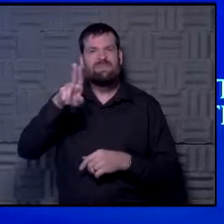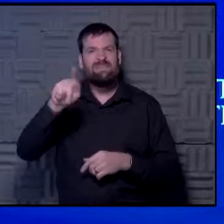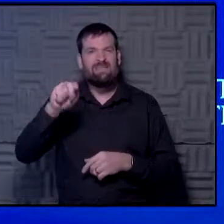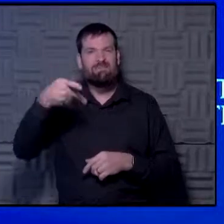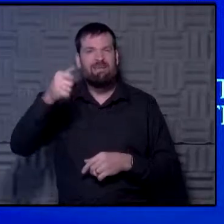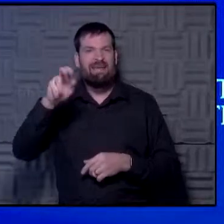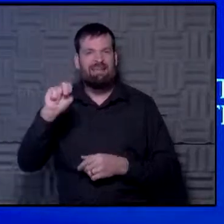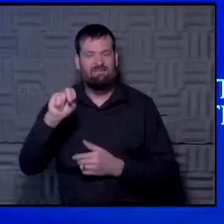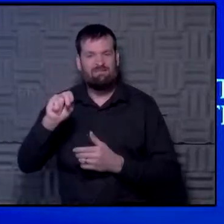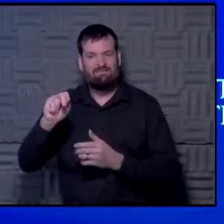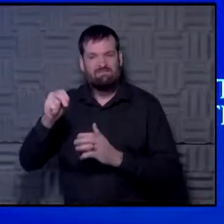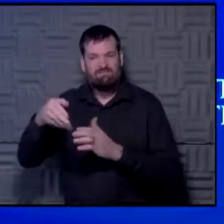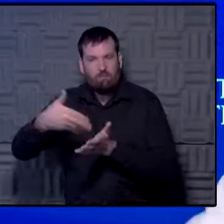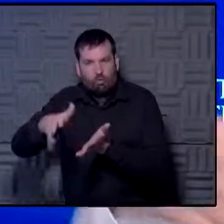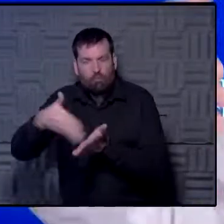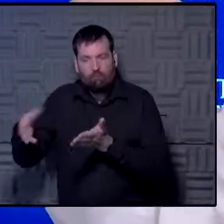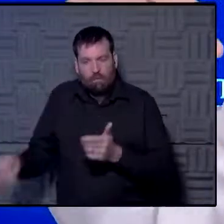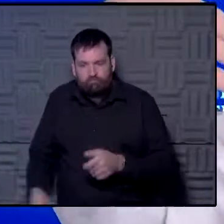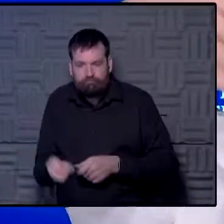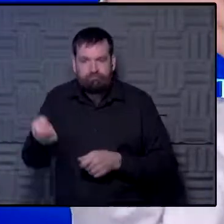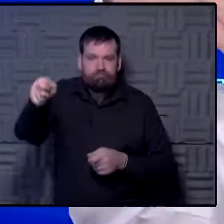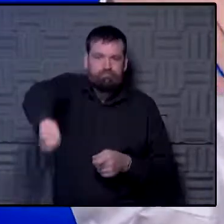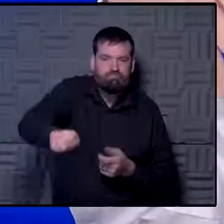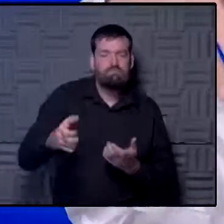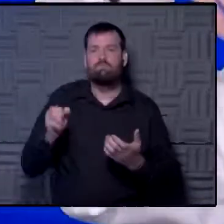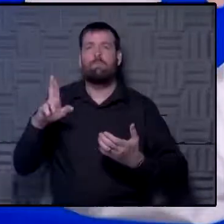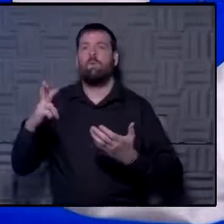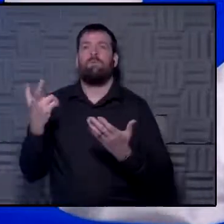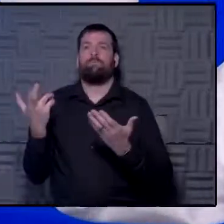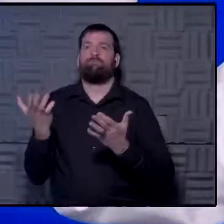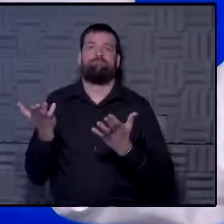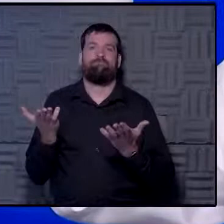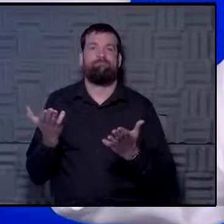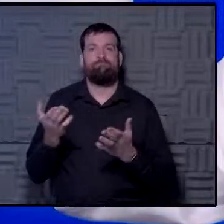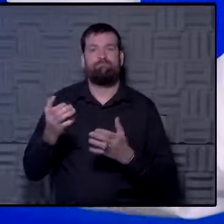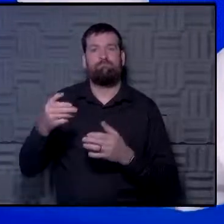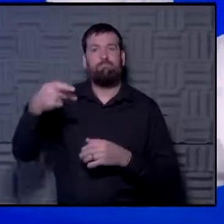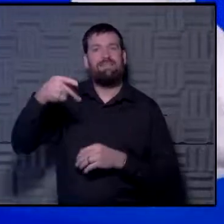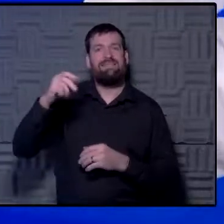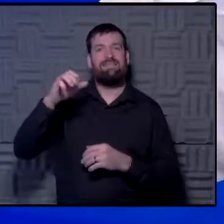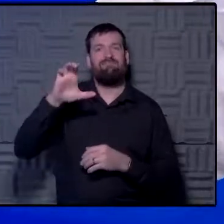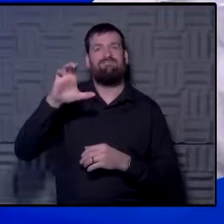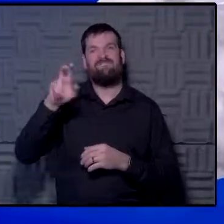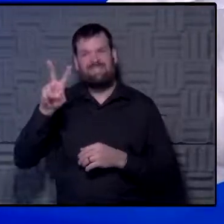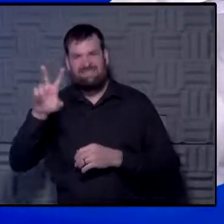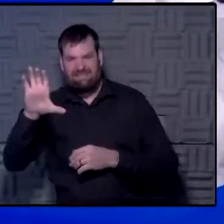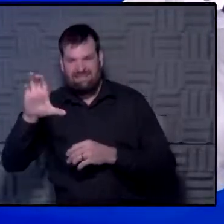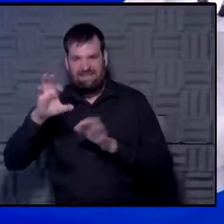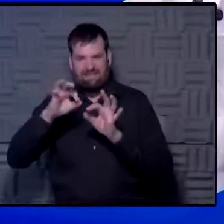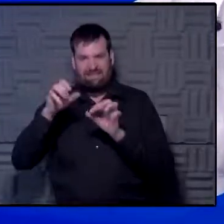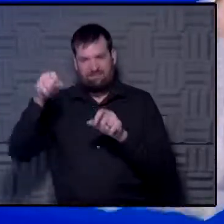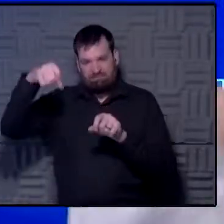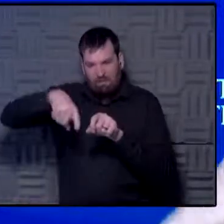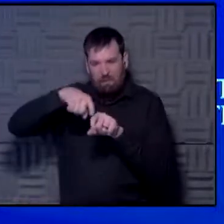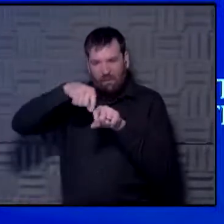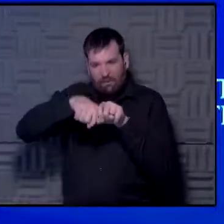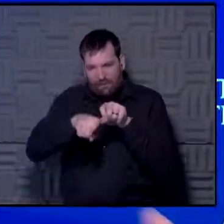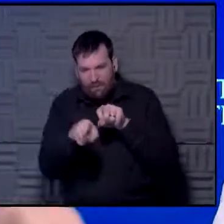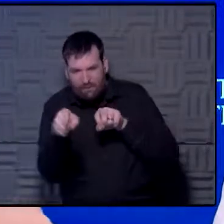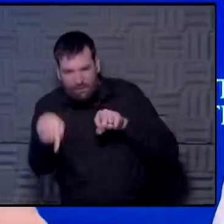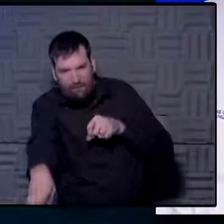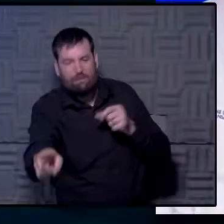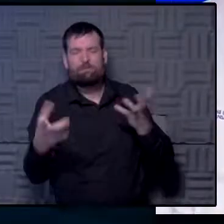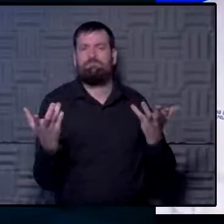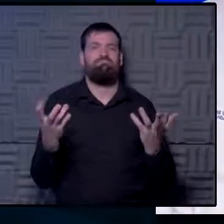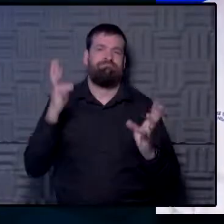and dump food in the candy, or use some sort of a device like a piece of PVC piping that you put it on one end and it slides right into somebody's bucket.